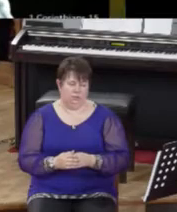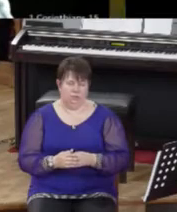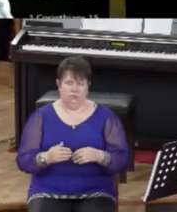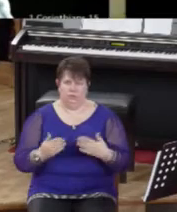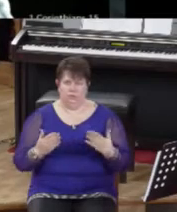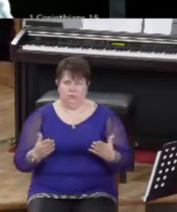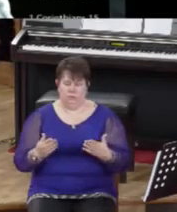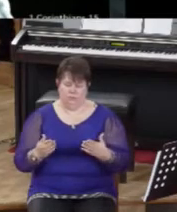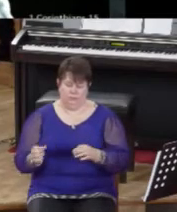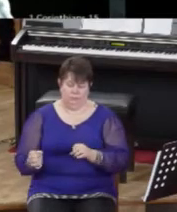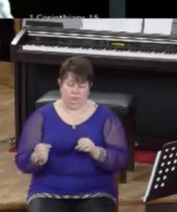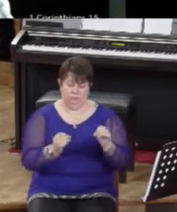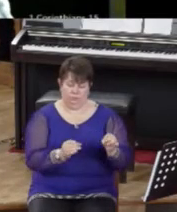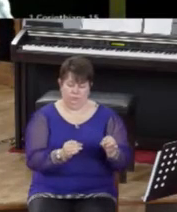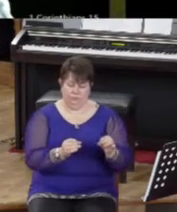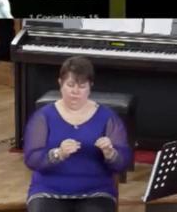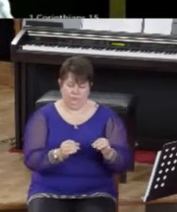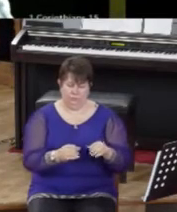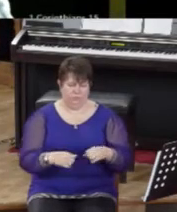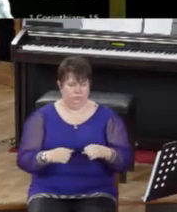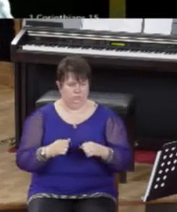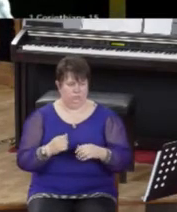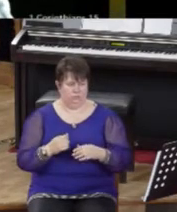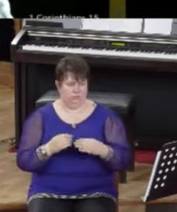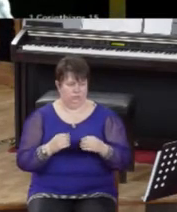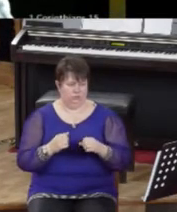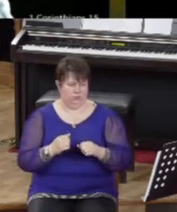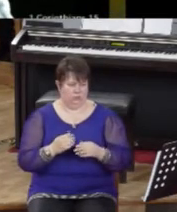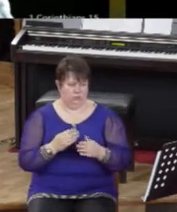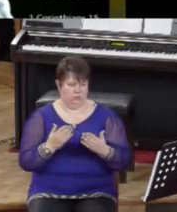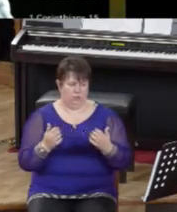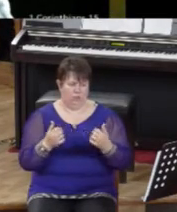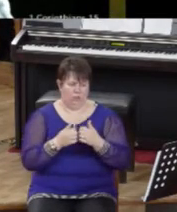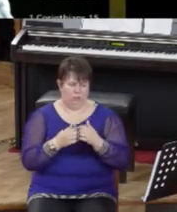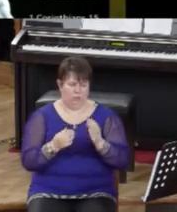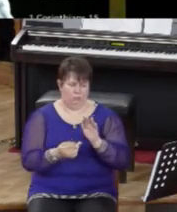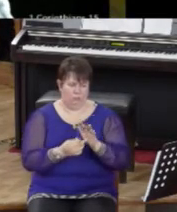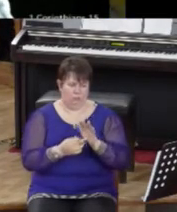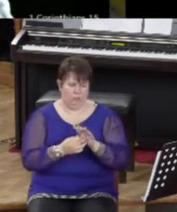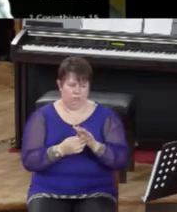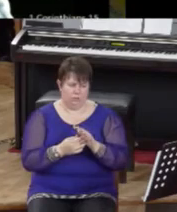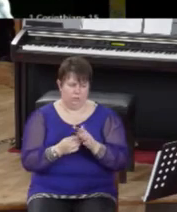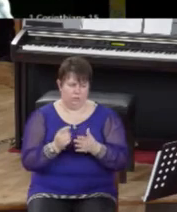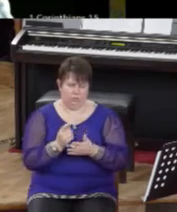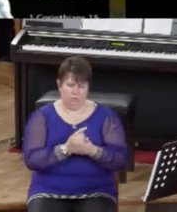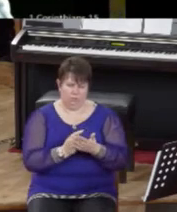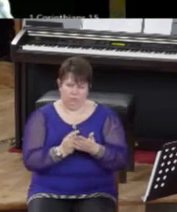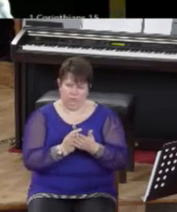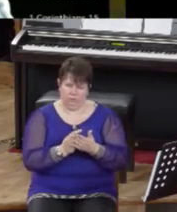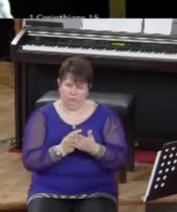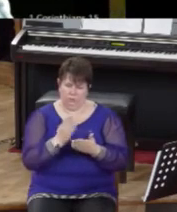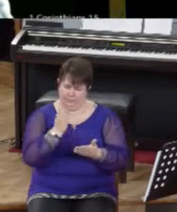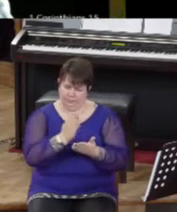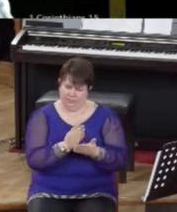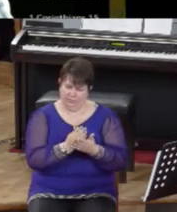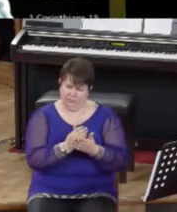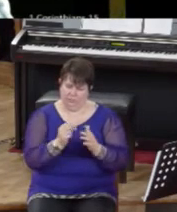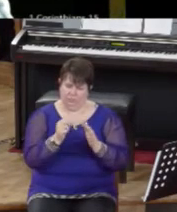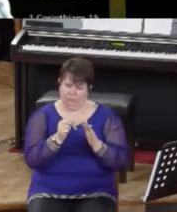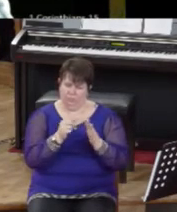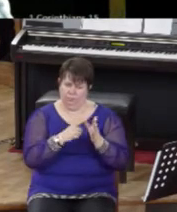So, moving on. Having stressed the excellence of this doctrine which Paul